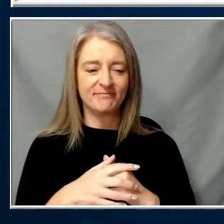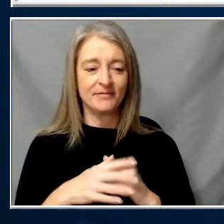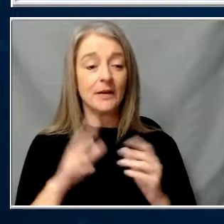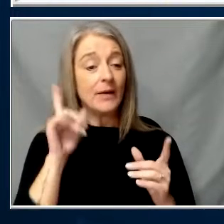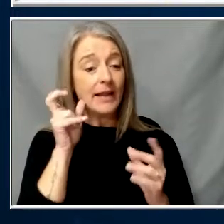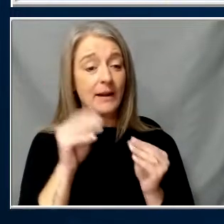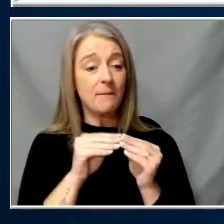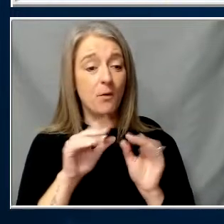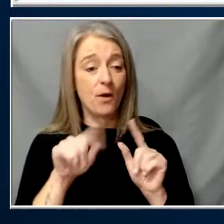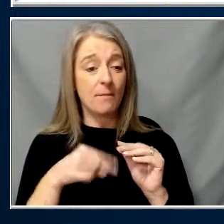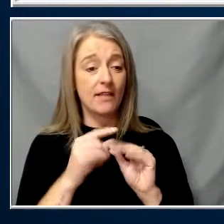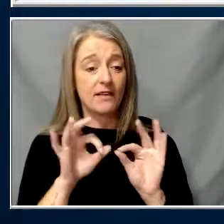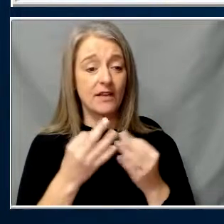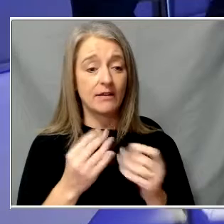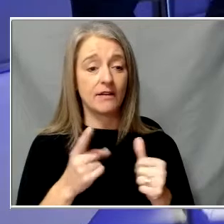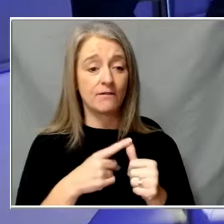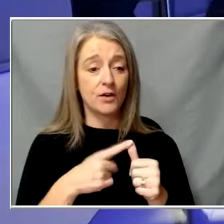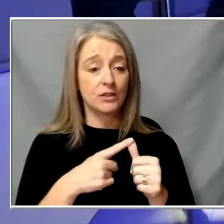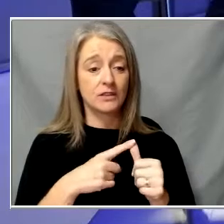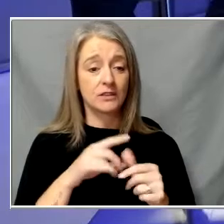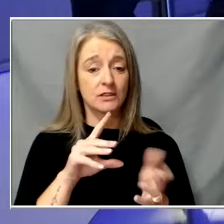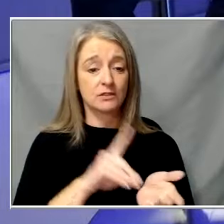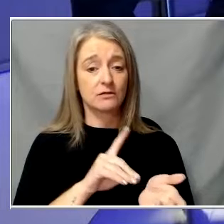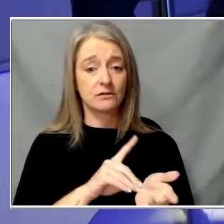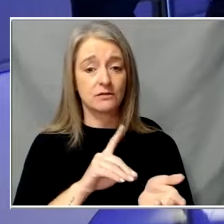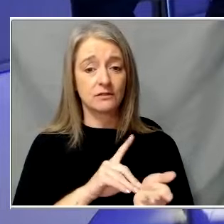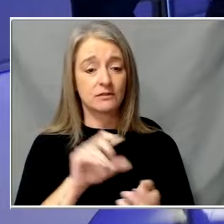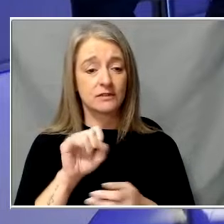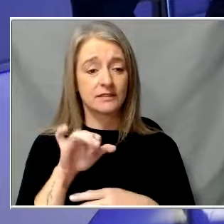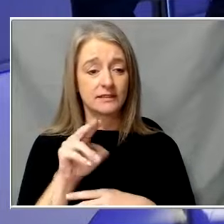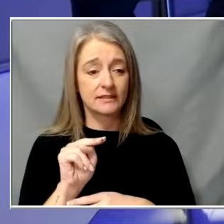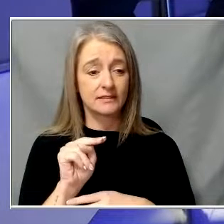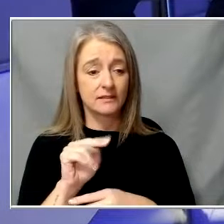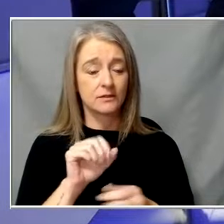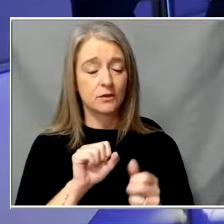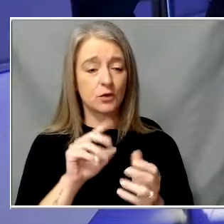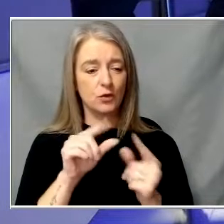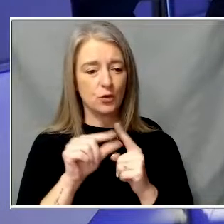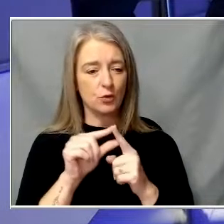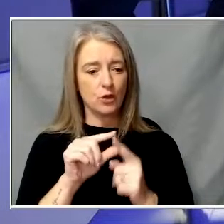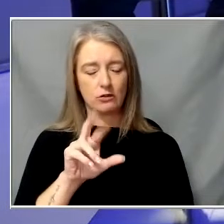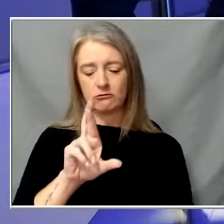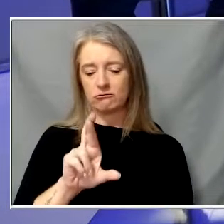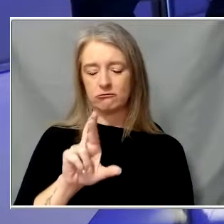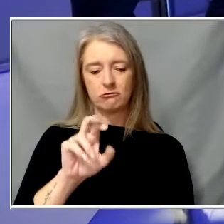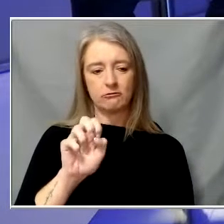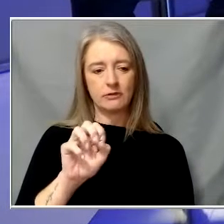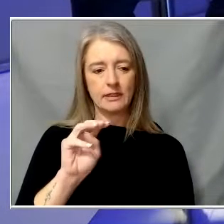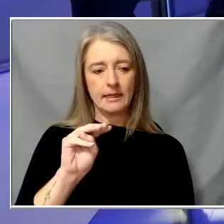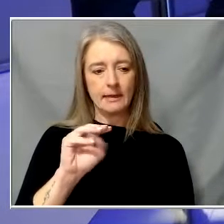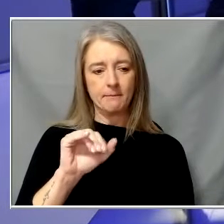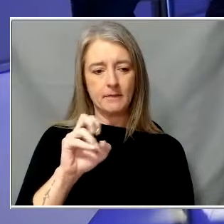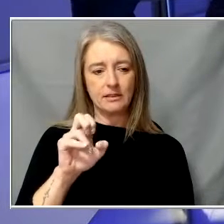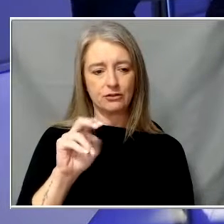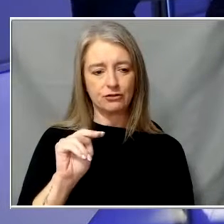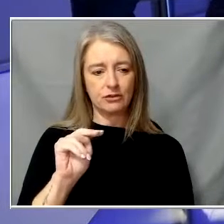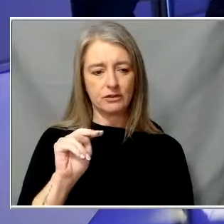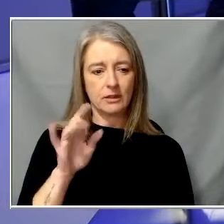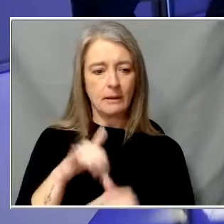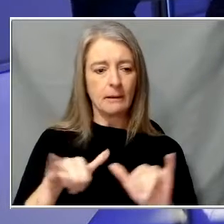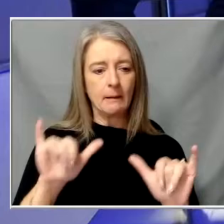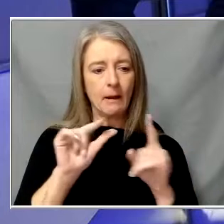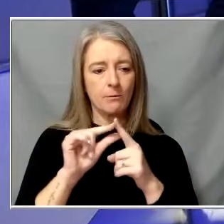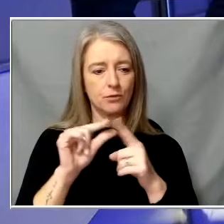but I want to turn to Dr. Sun, because the word remission is a common word that people throw around when talking to